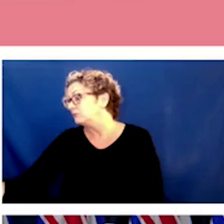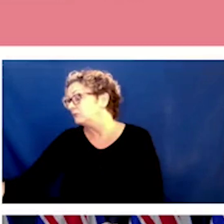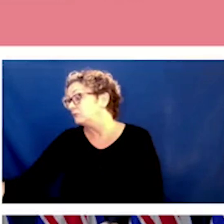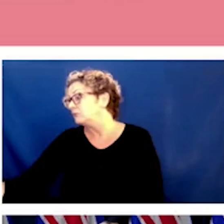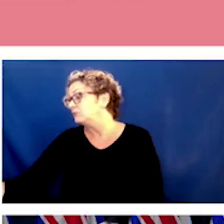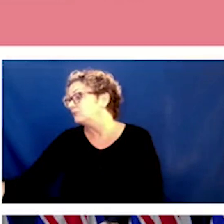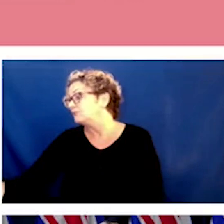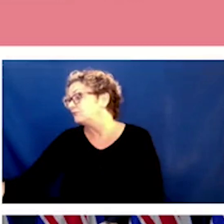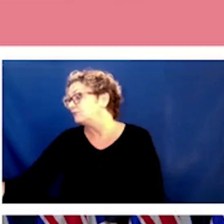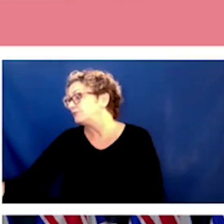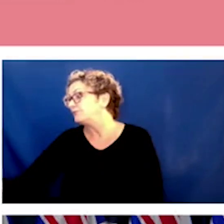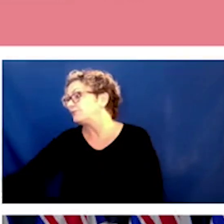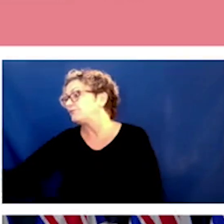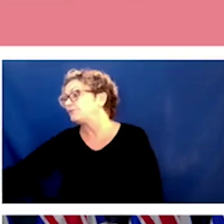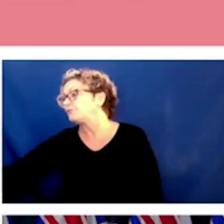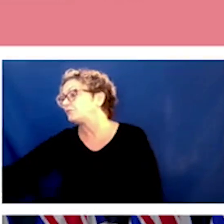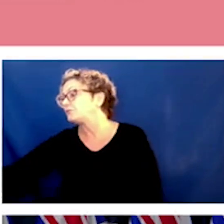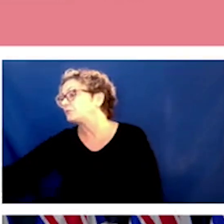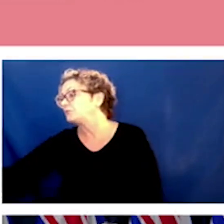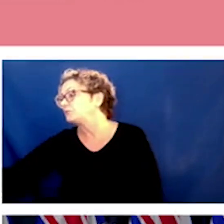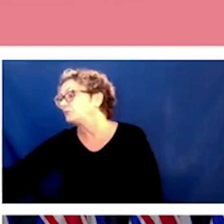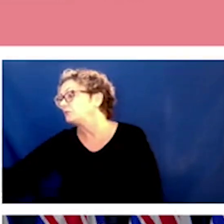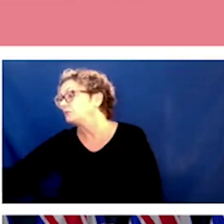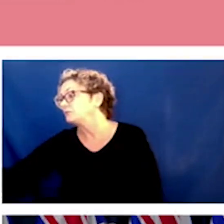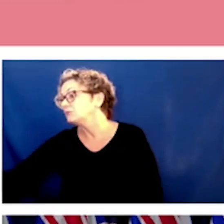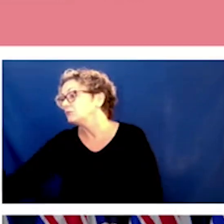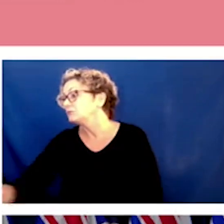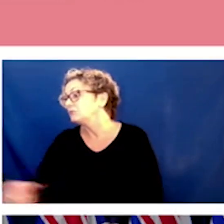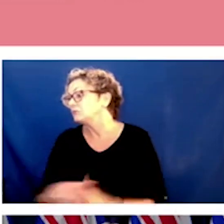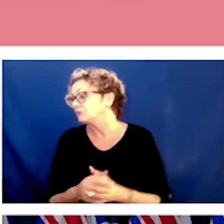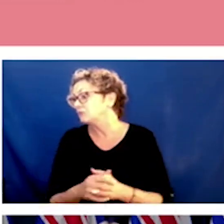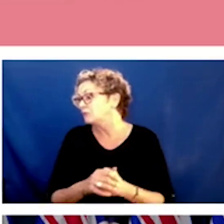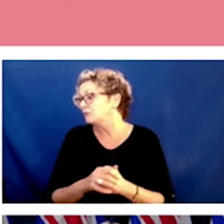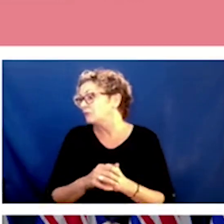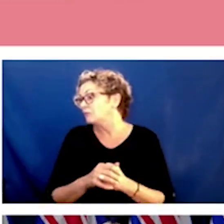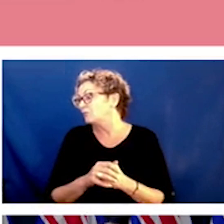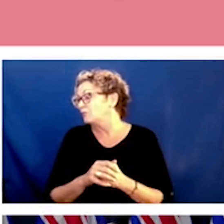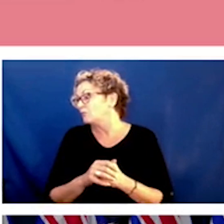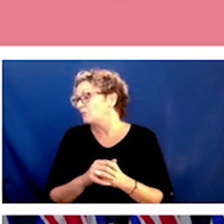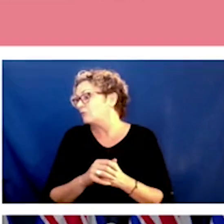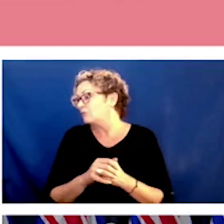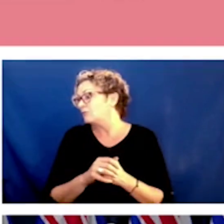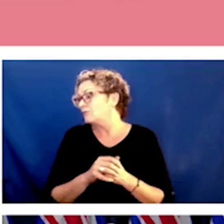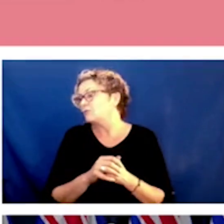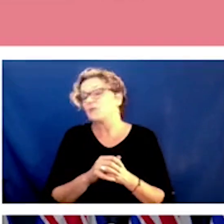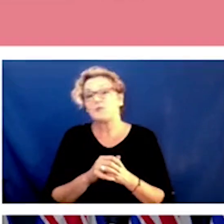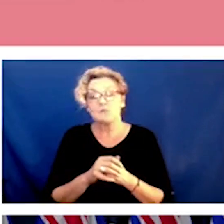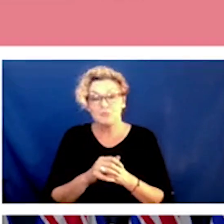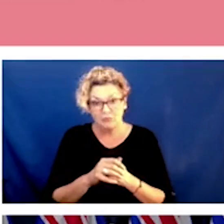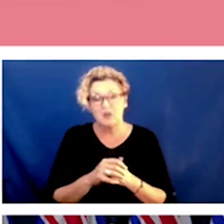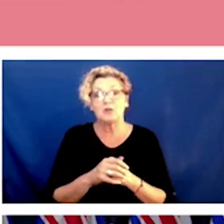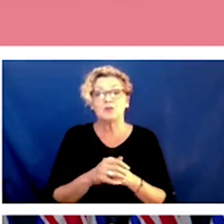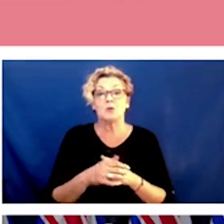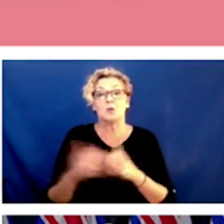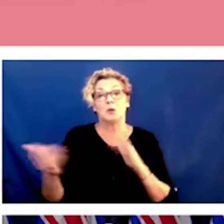and fevers in children. And some of these can be transmitted much more easily than